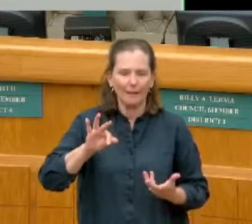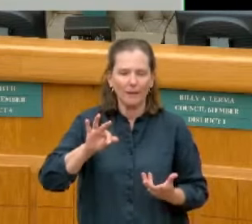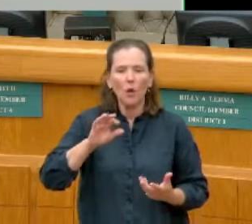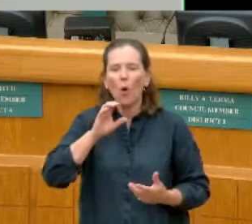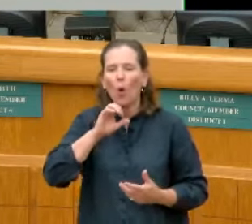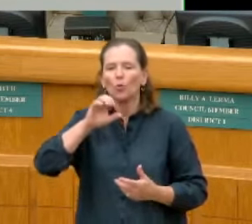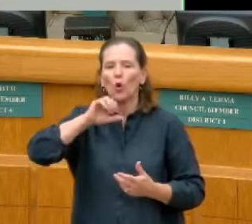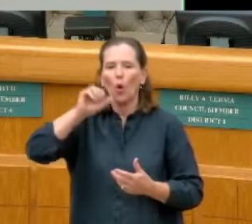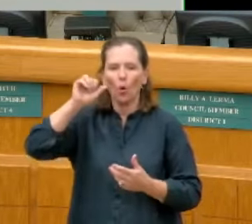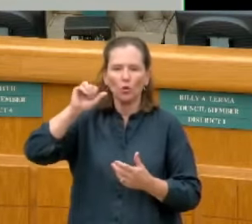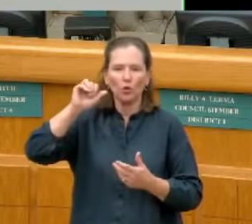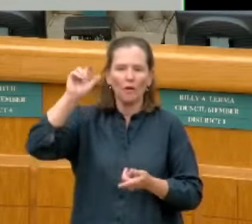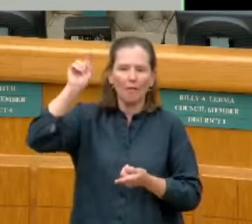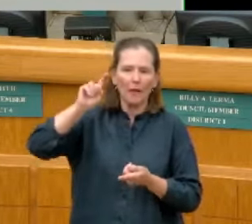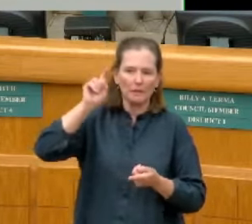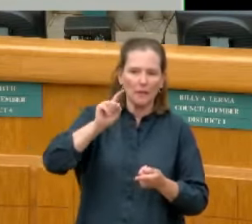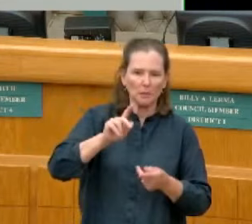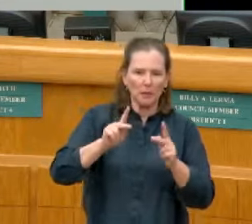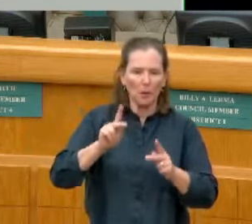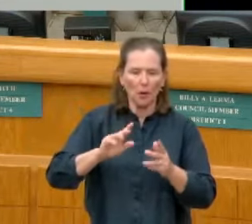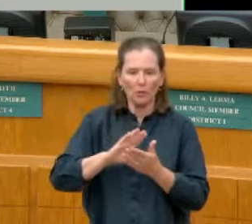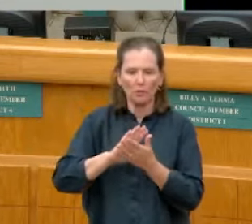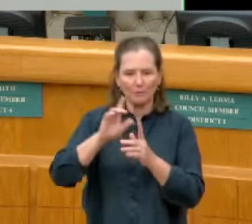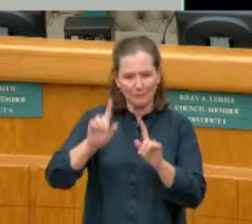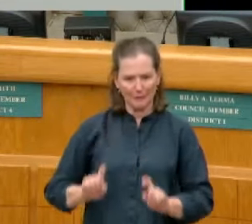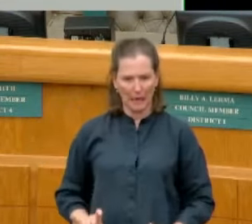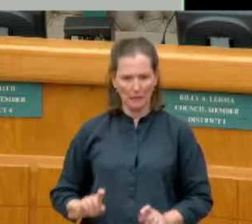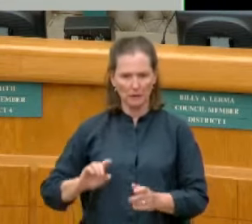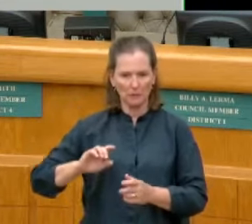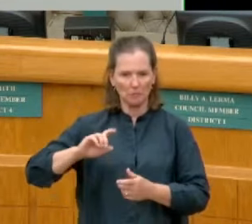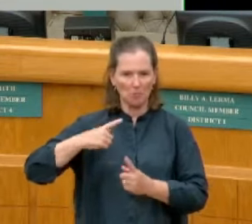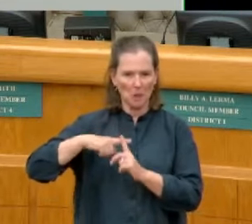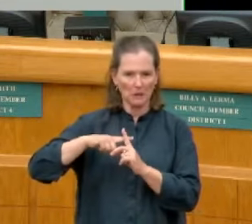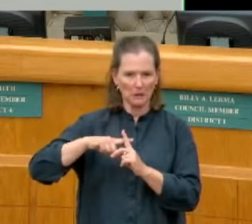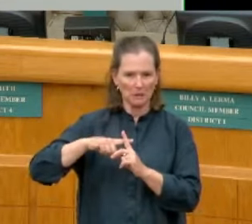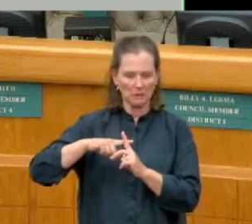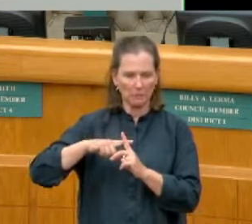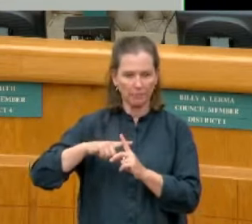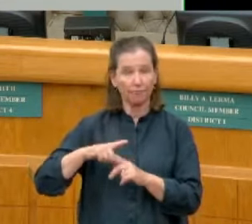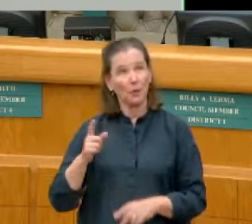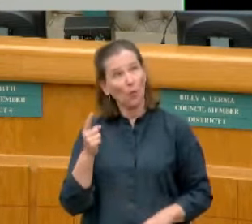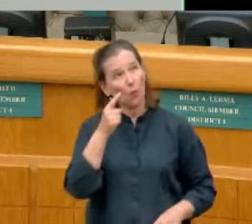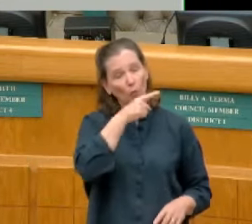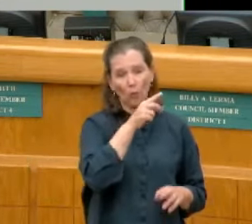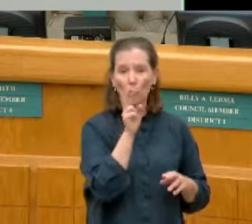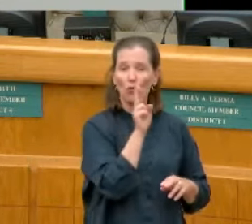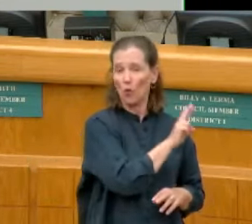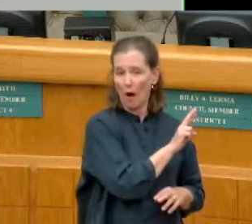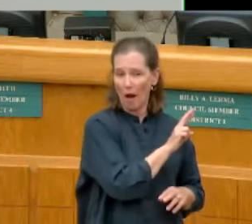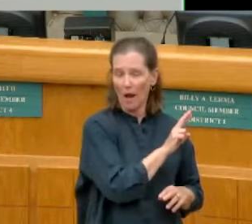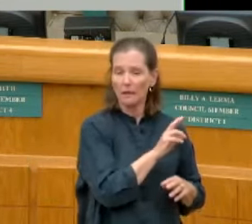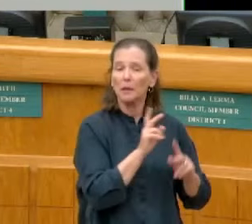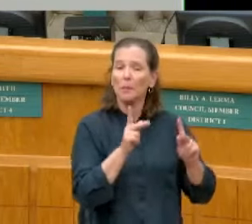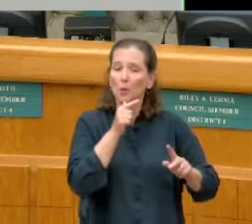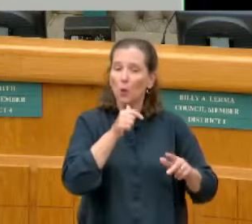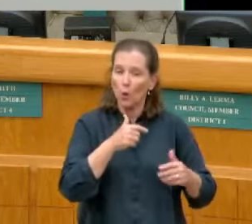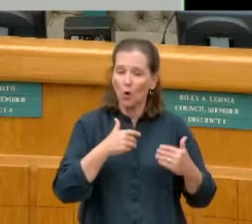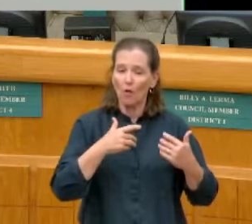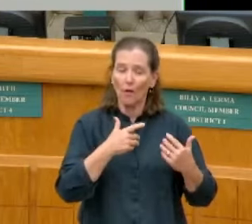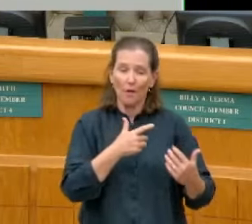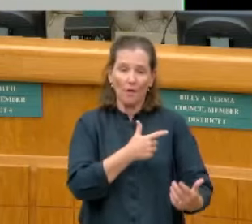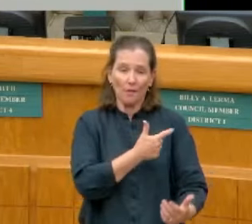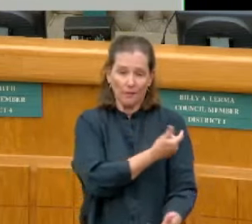the 60 plus at the bottom there. On the right side, you can see the people that are vaccinated with either 1 or 2 doses that are testing positive.